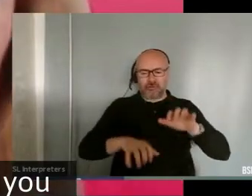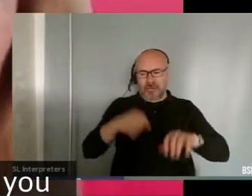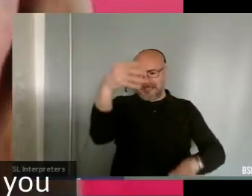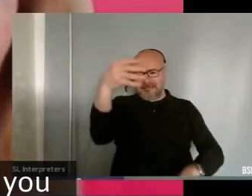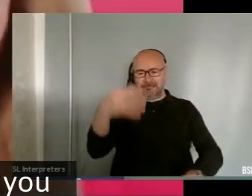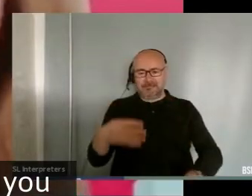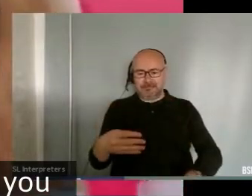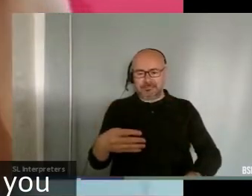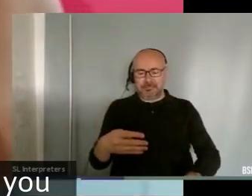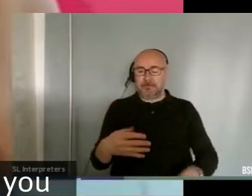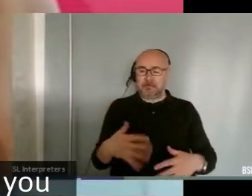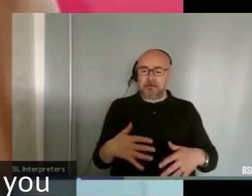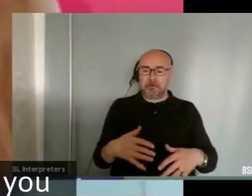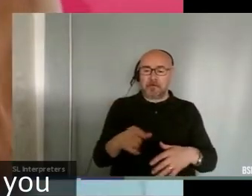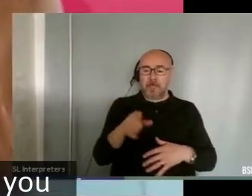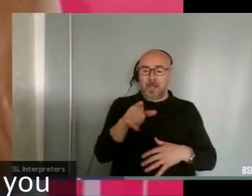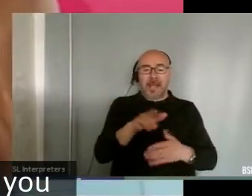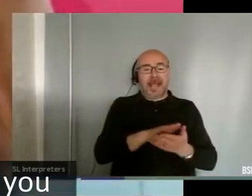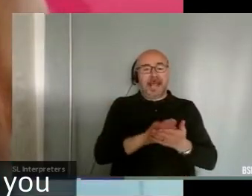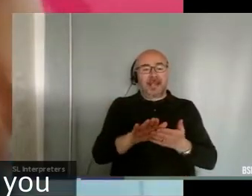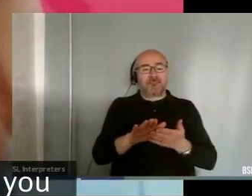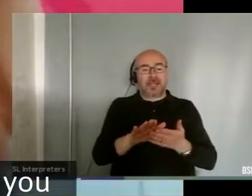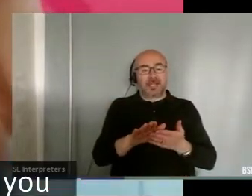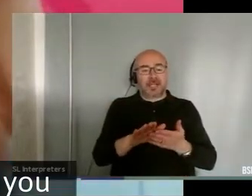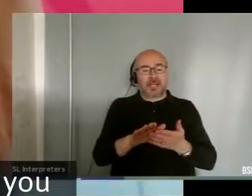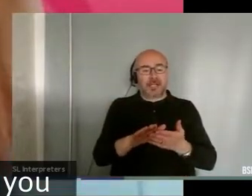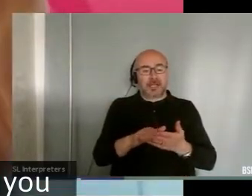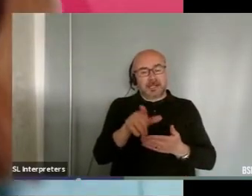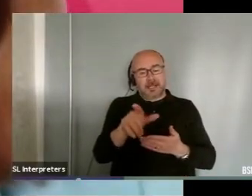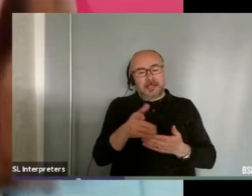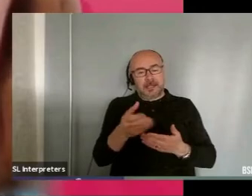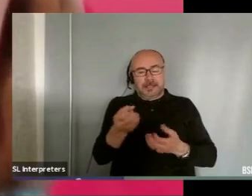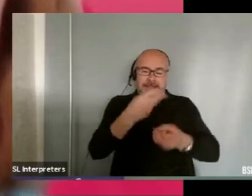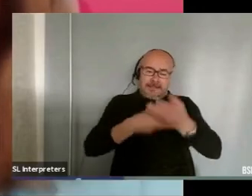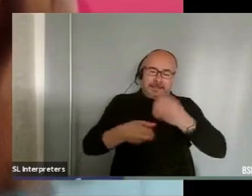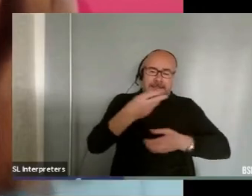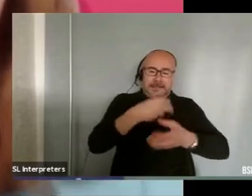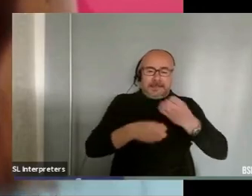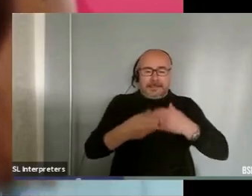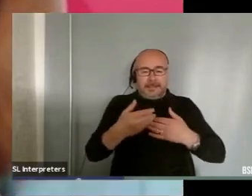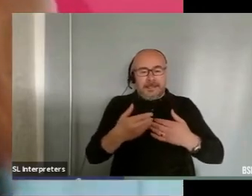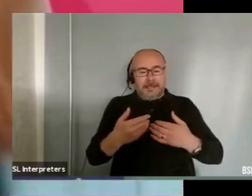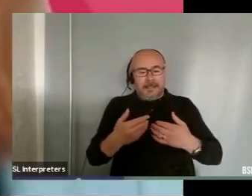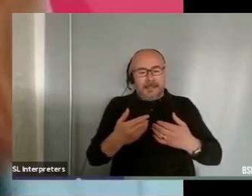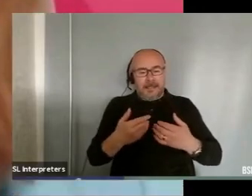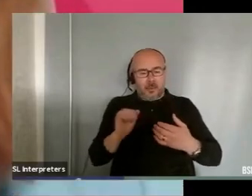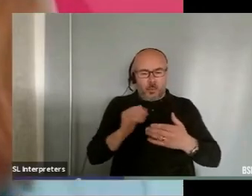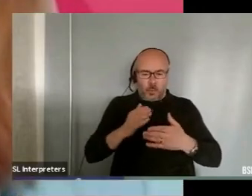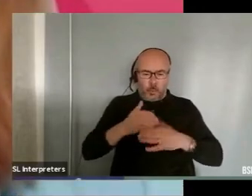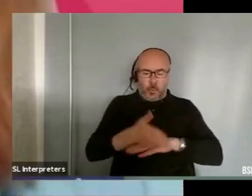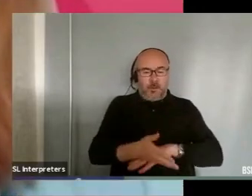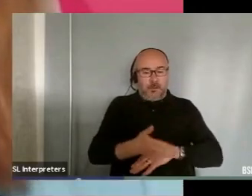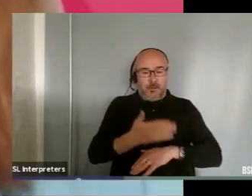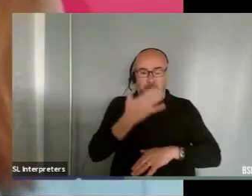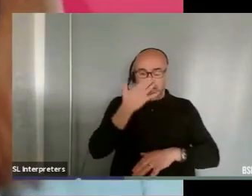when Henry, you were going through, all of the initiatives, that have been really overwhelming, the work that's